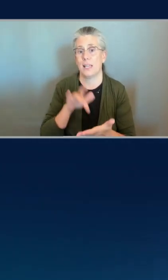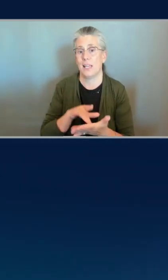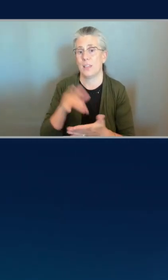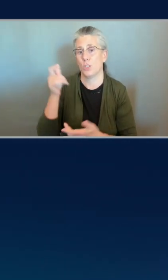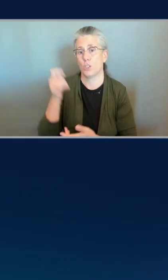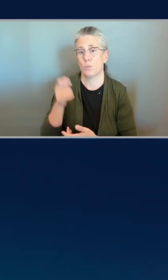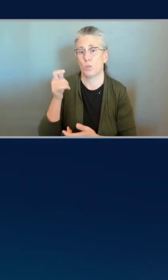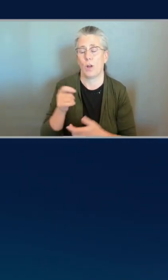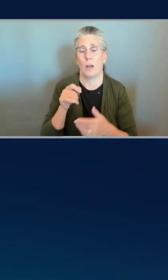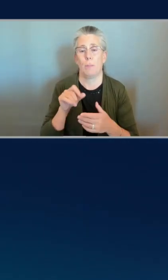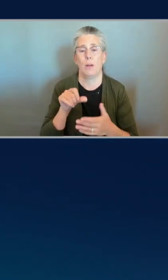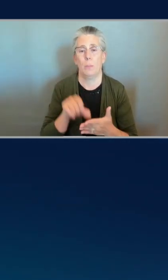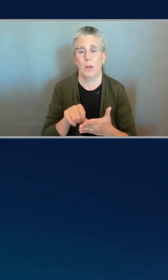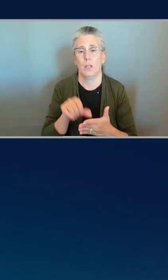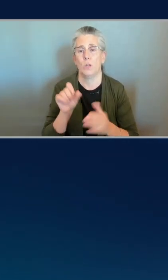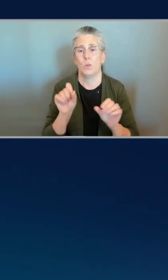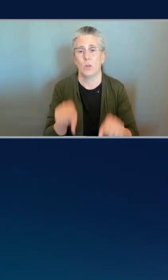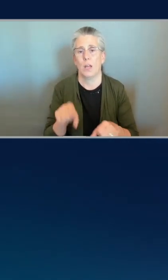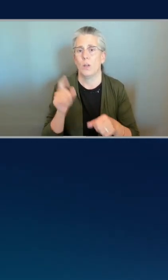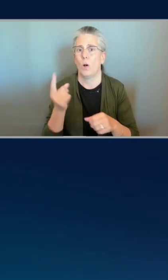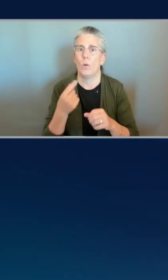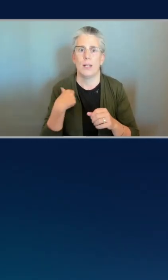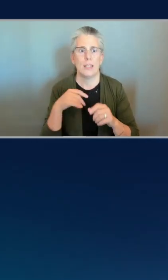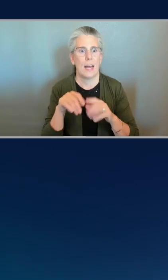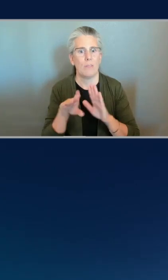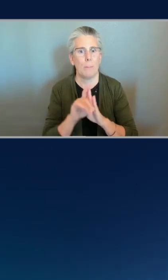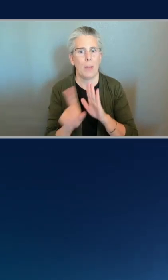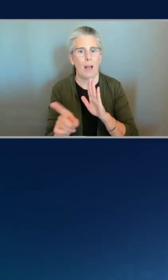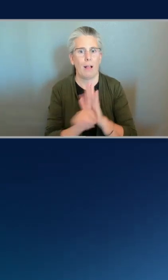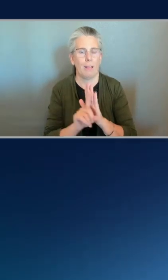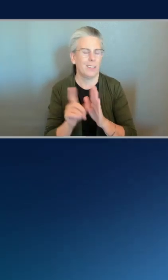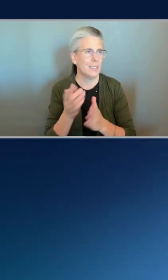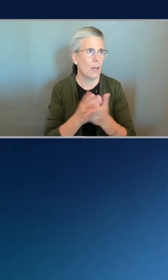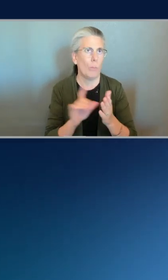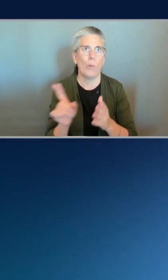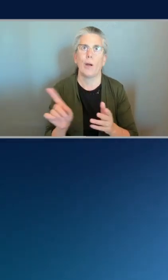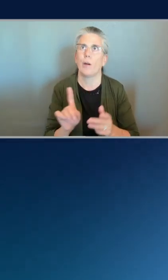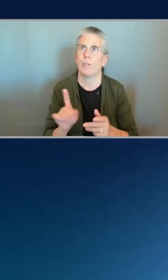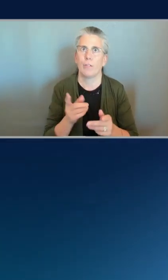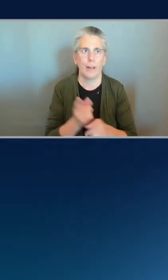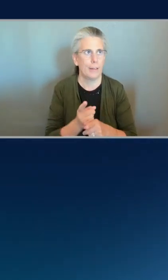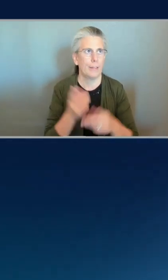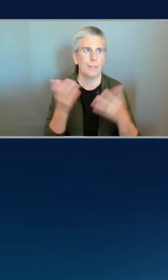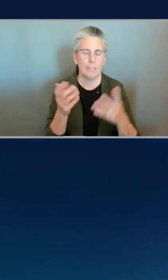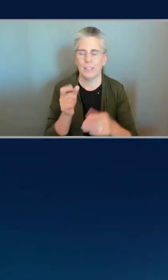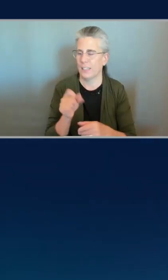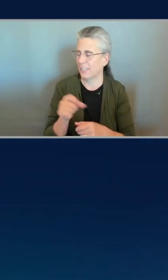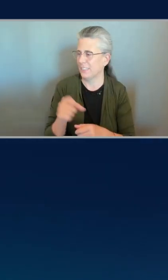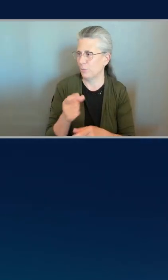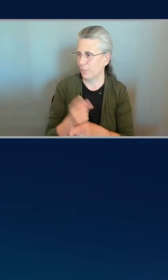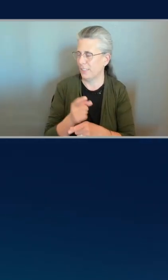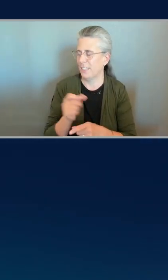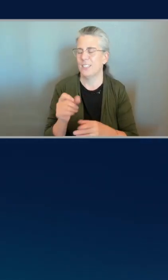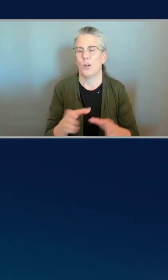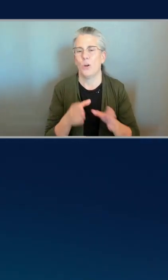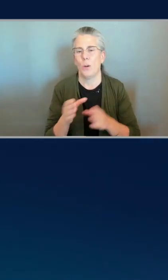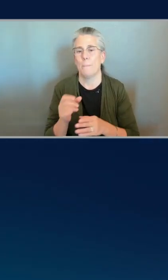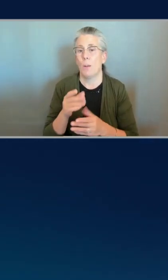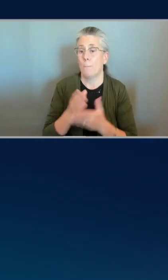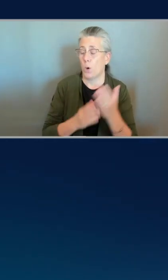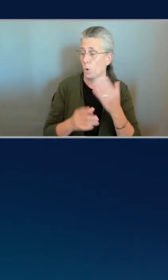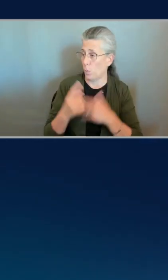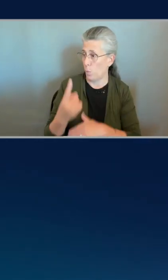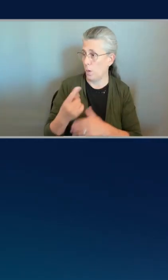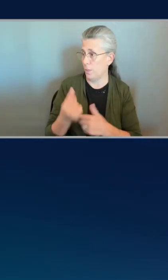always a bell somewhere. There's always a bell somewhere. Ding. All right, so this morning you mentioned that we had part one, which is about